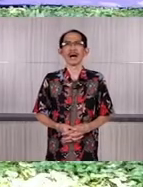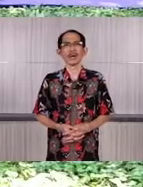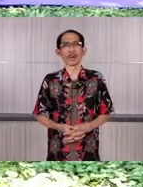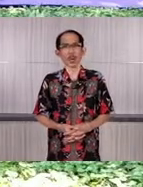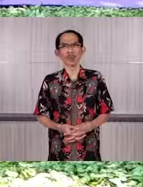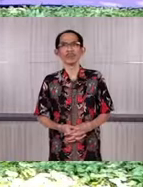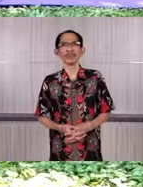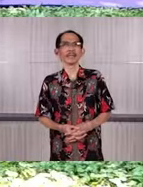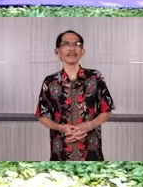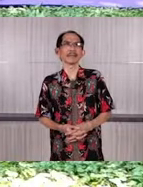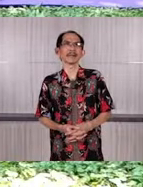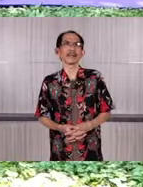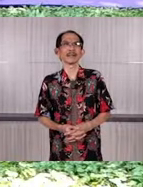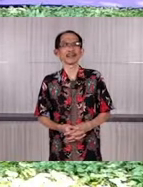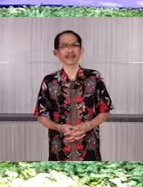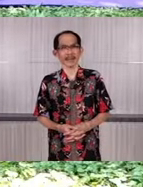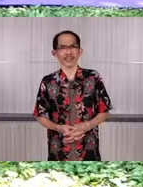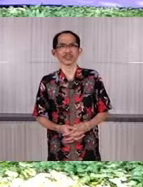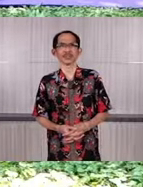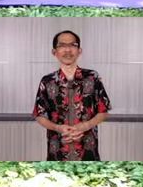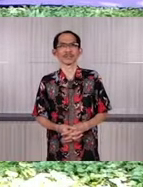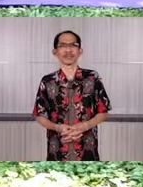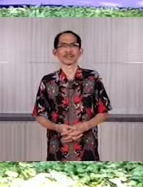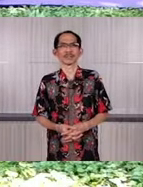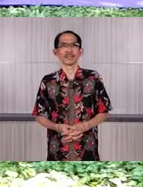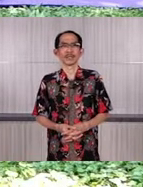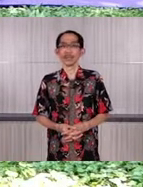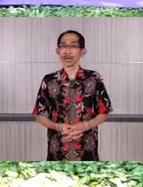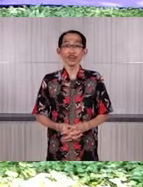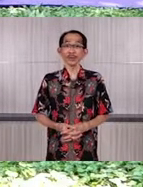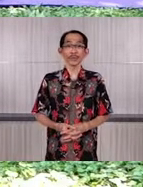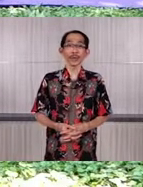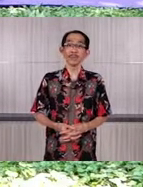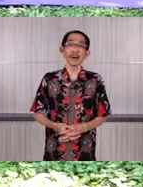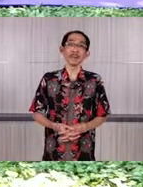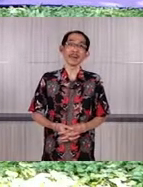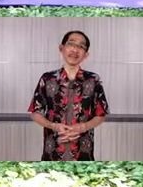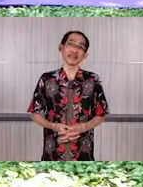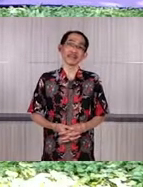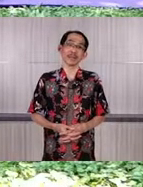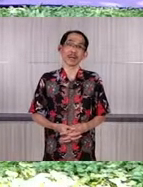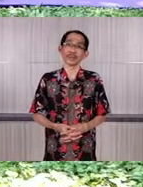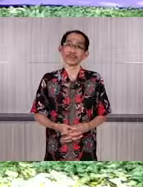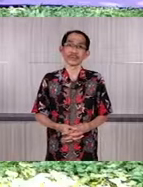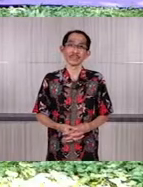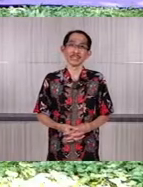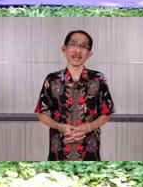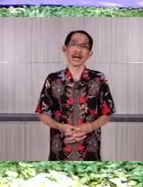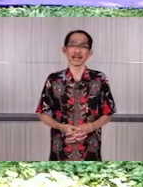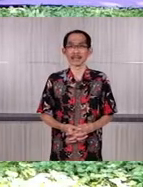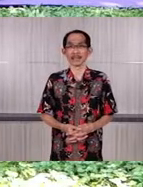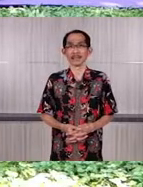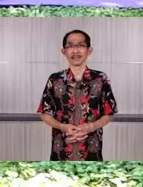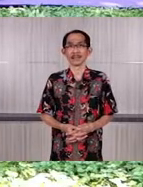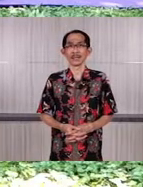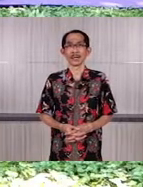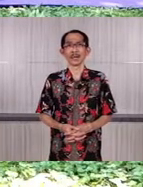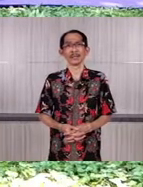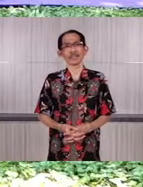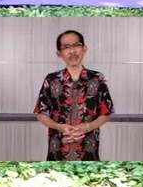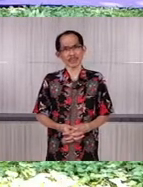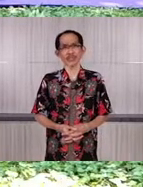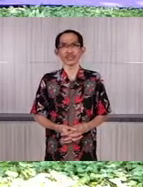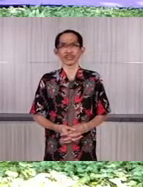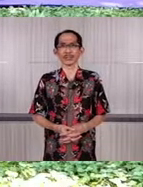in our own internal reactions, not from a place of denial